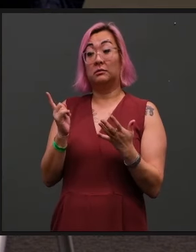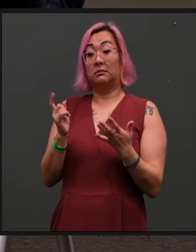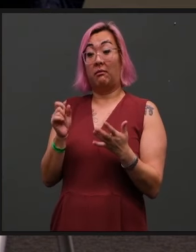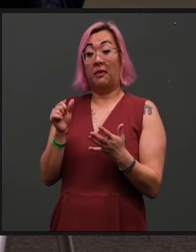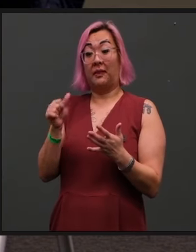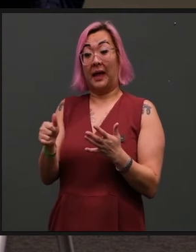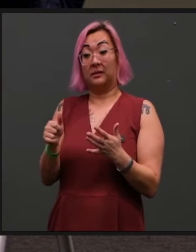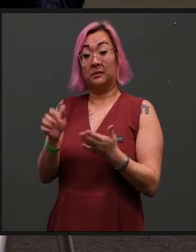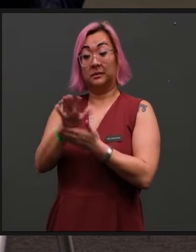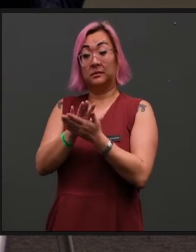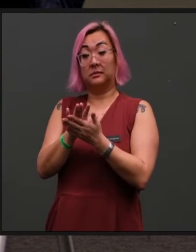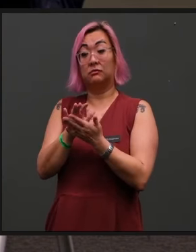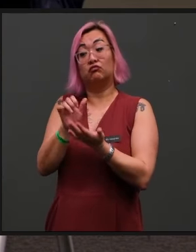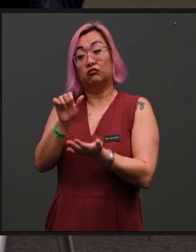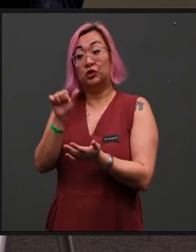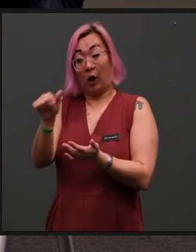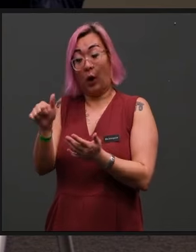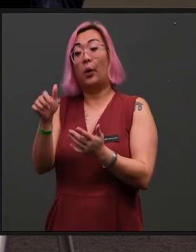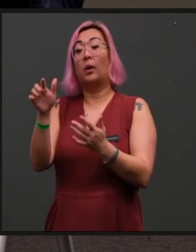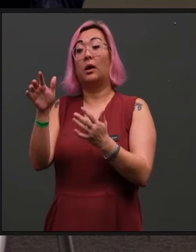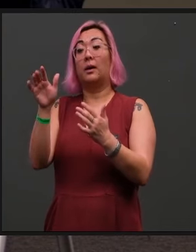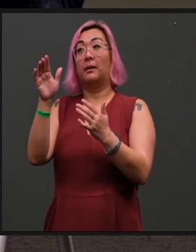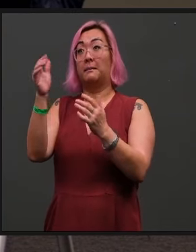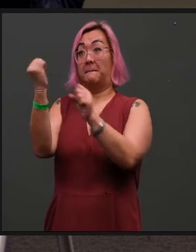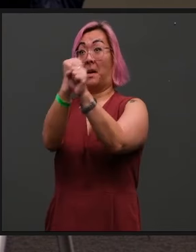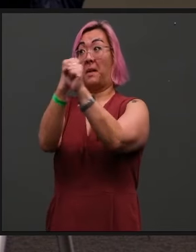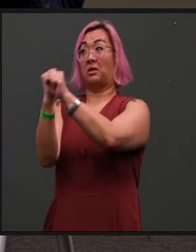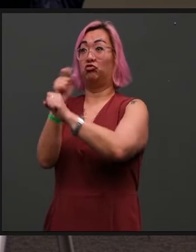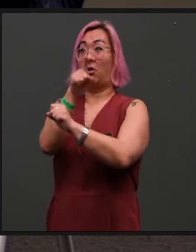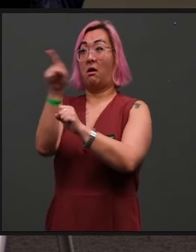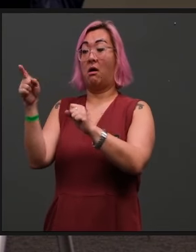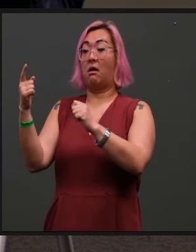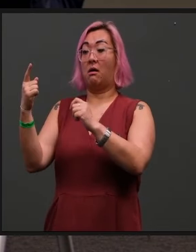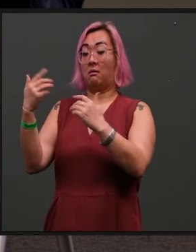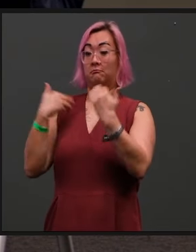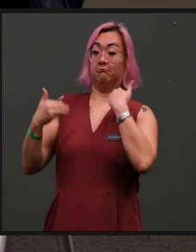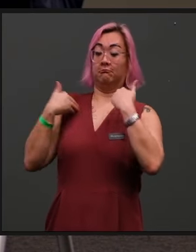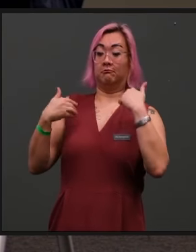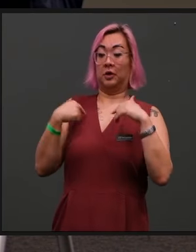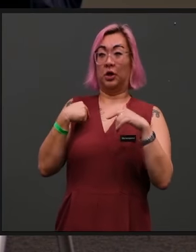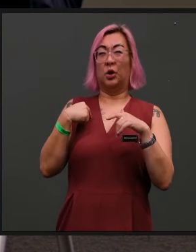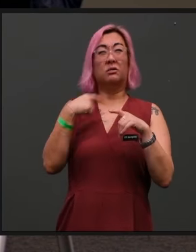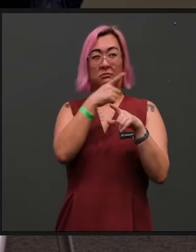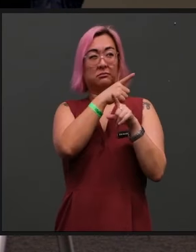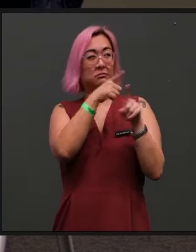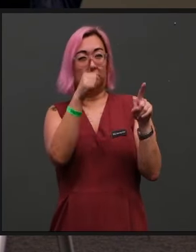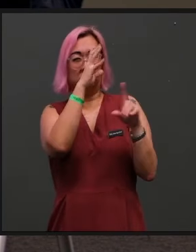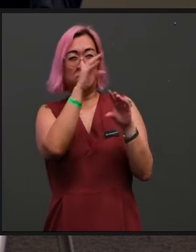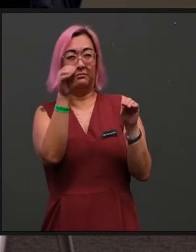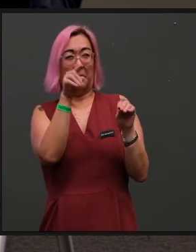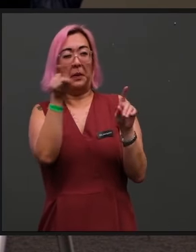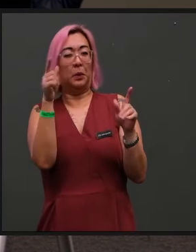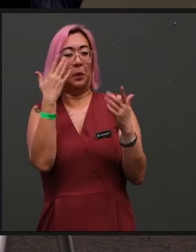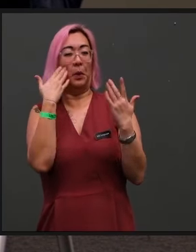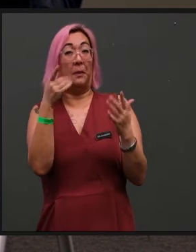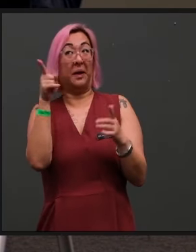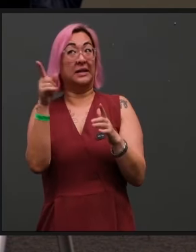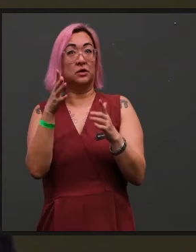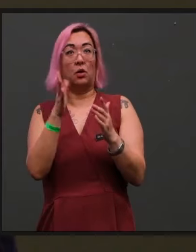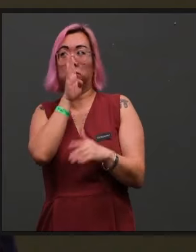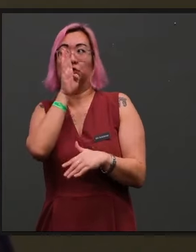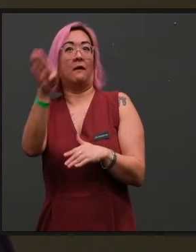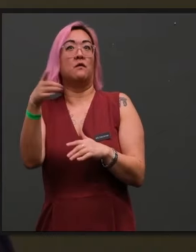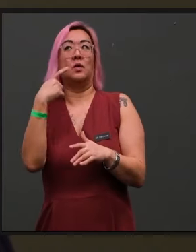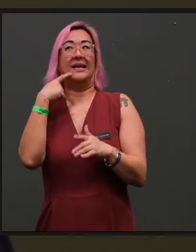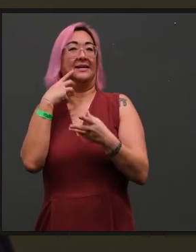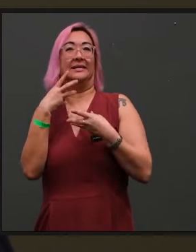the publishers messaging you, but for those unfamiliar, it's not just a straightforward process like, oh, like they're in the DMs